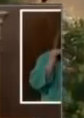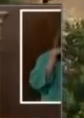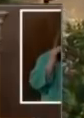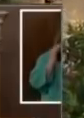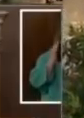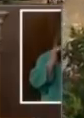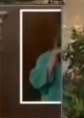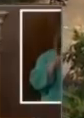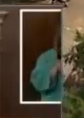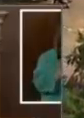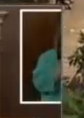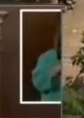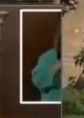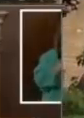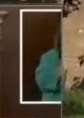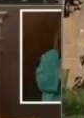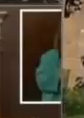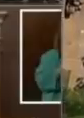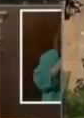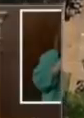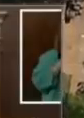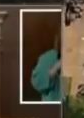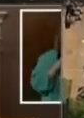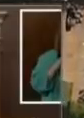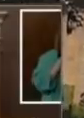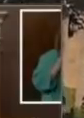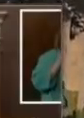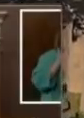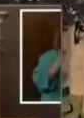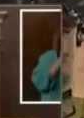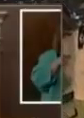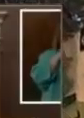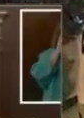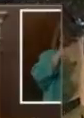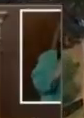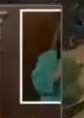that as I work and move forward, that I will gain the trust